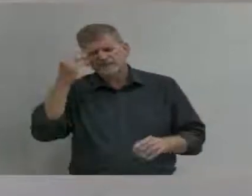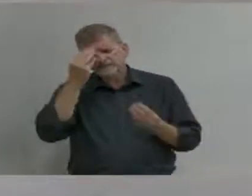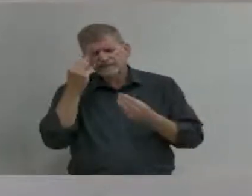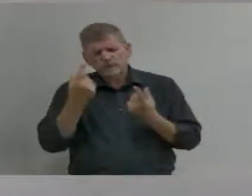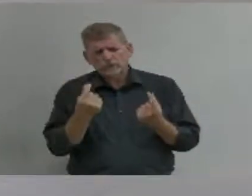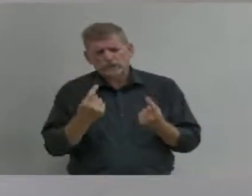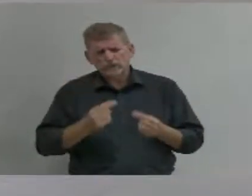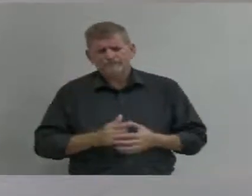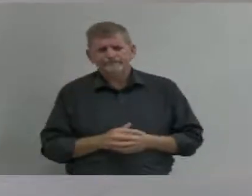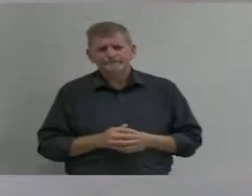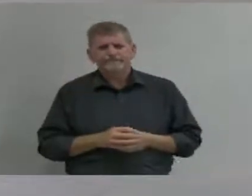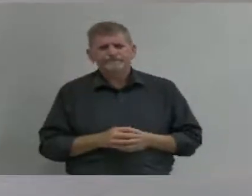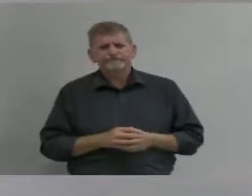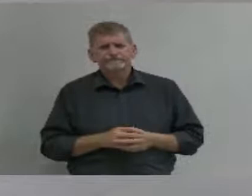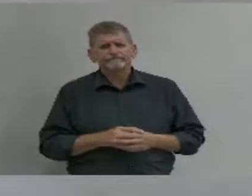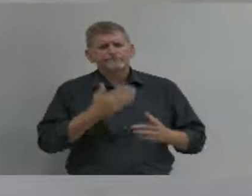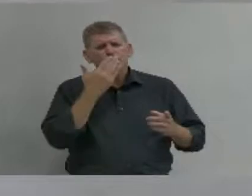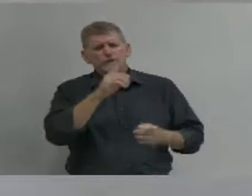get back with you on that.